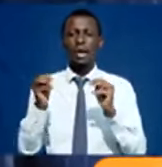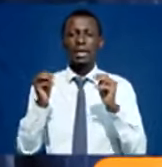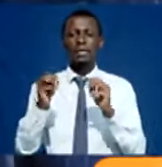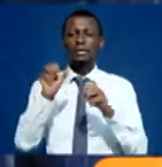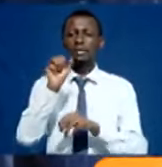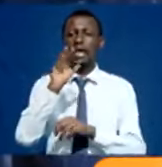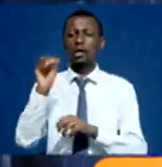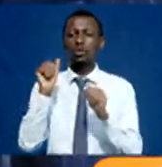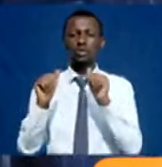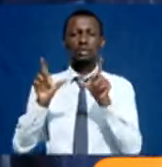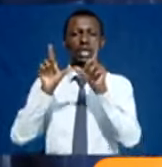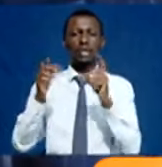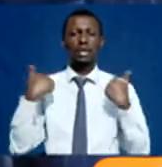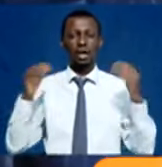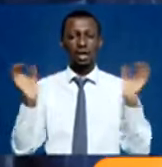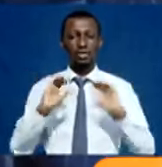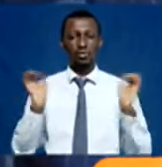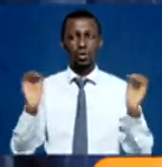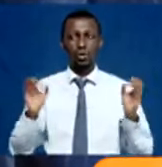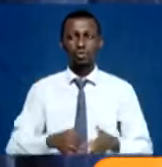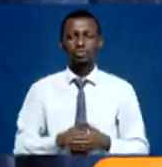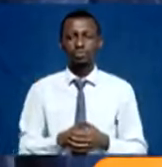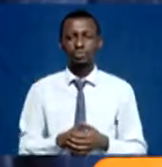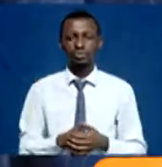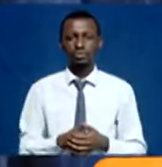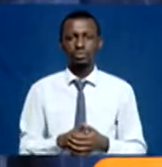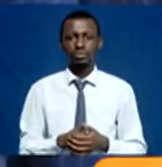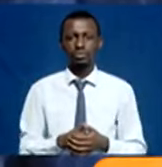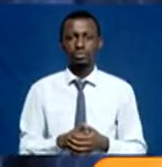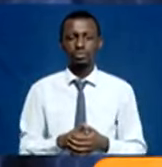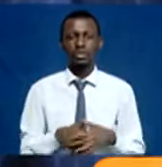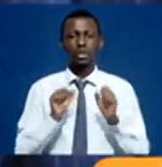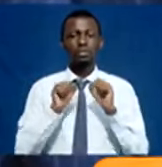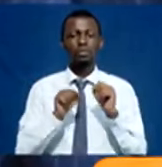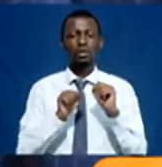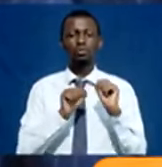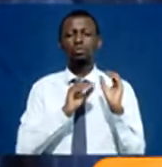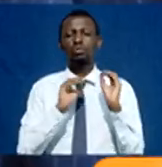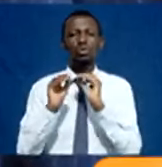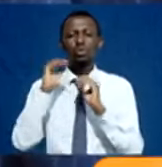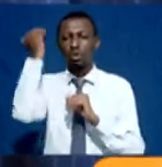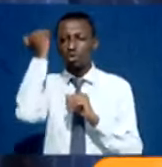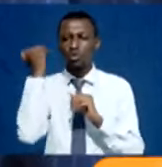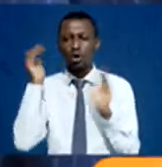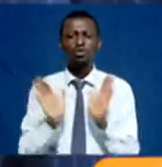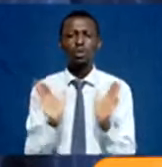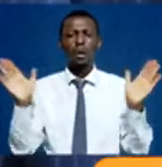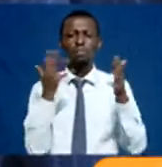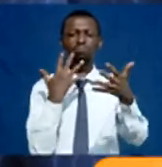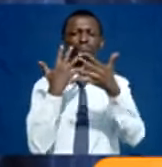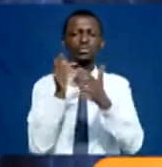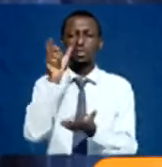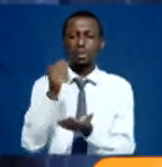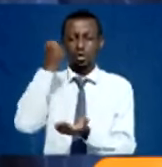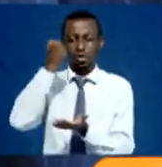A constitutional office holder can be hauled to court and be arrested publicly, even when the law